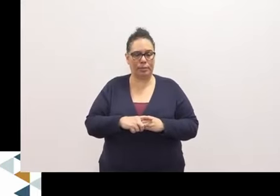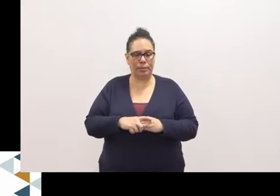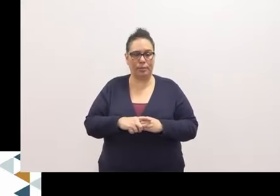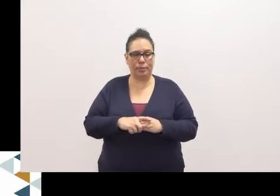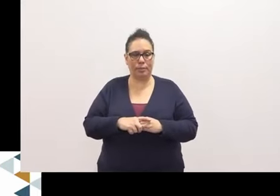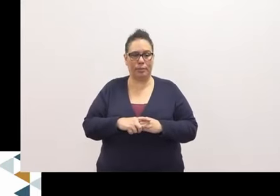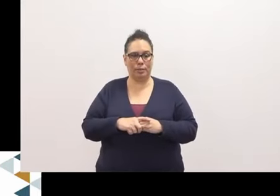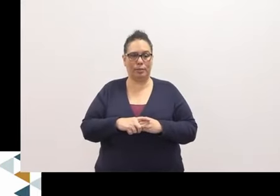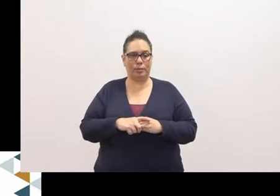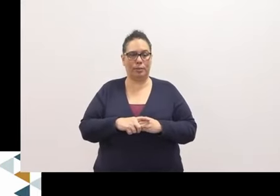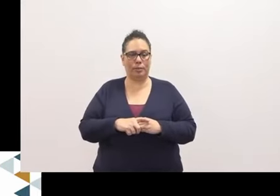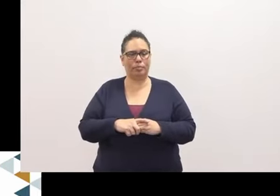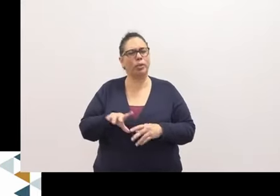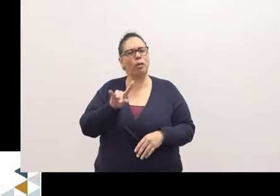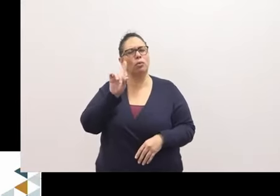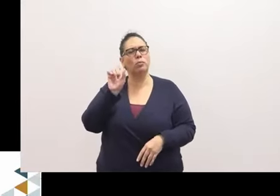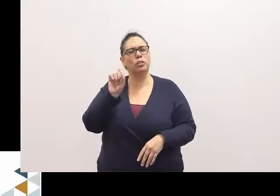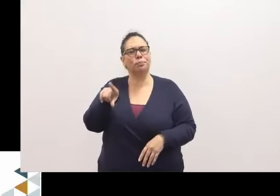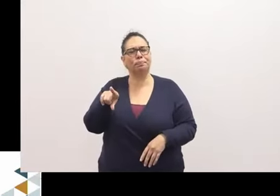Quick question.